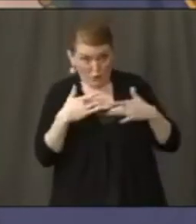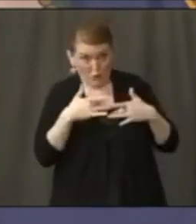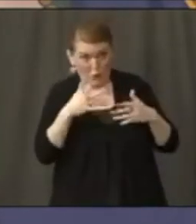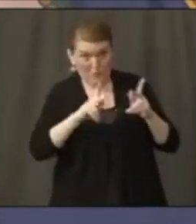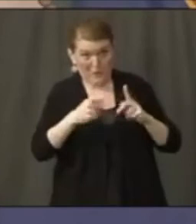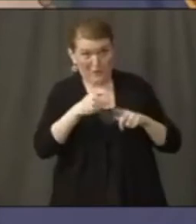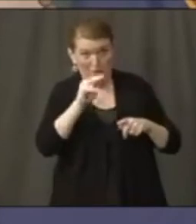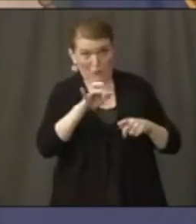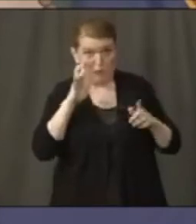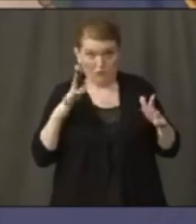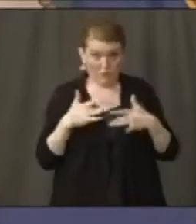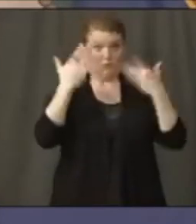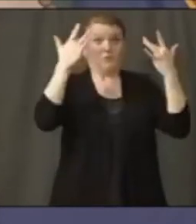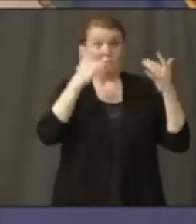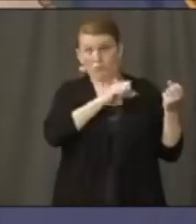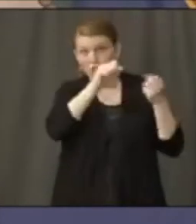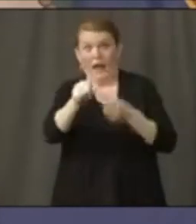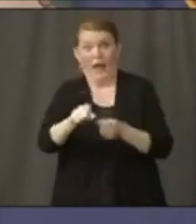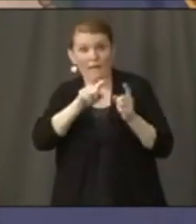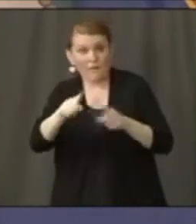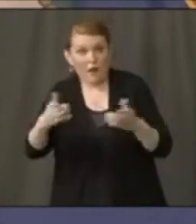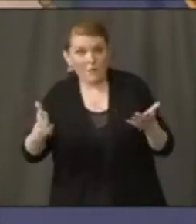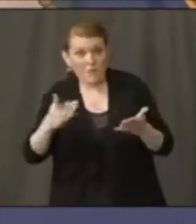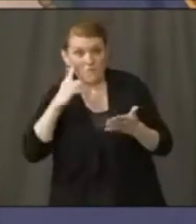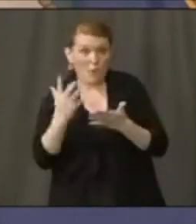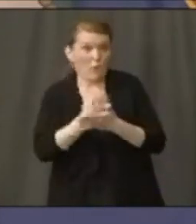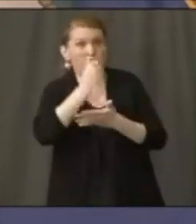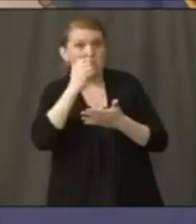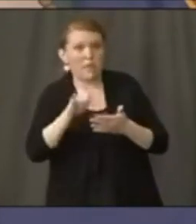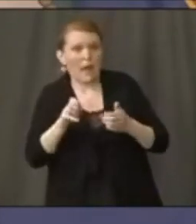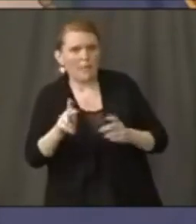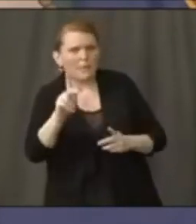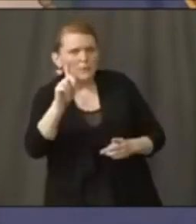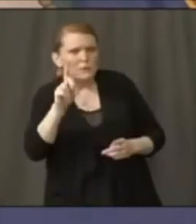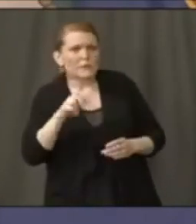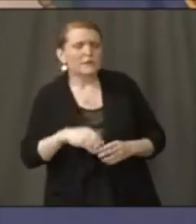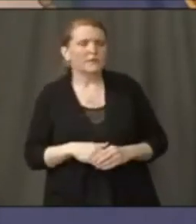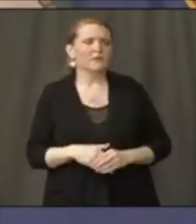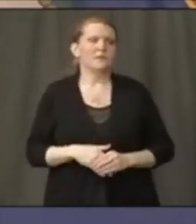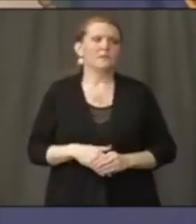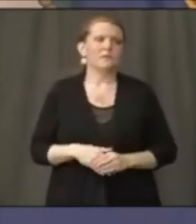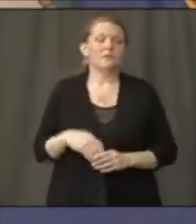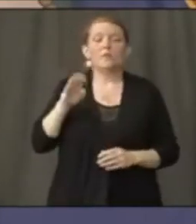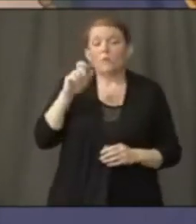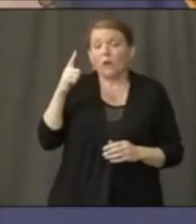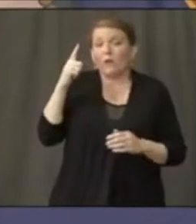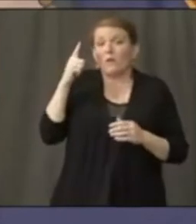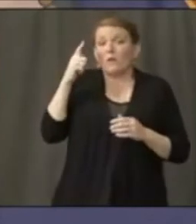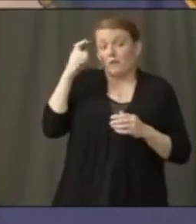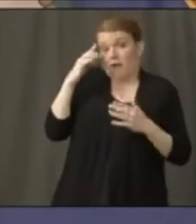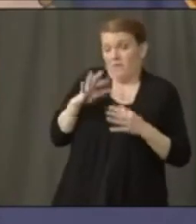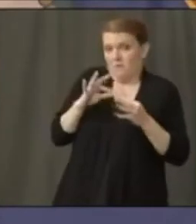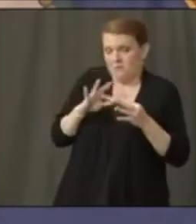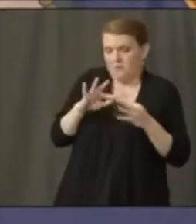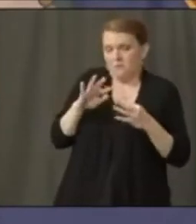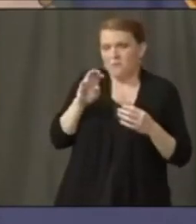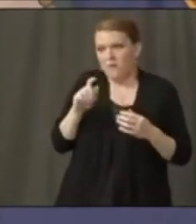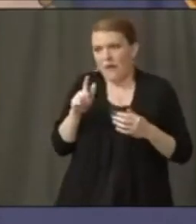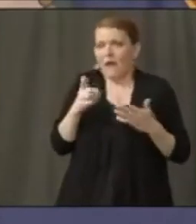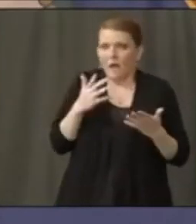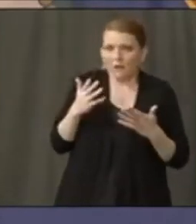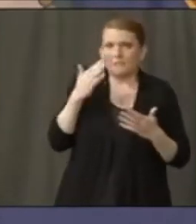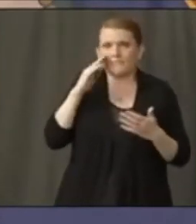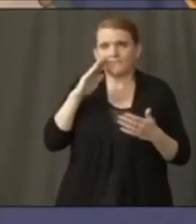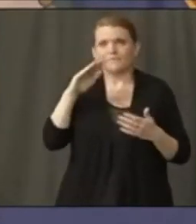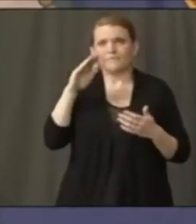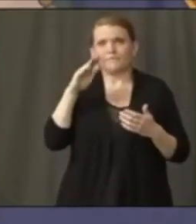York. We're doing just outside dining, and we're talking to New York as well as Rhode Island, which is doing their outside dining at the